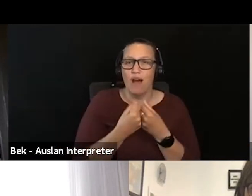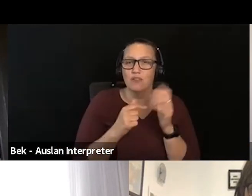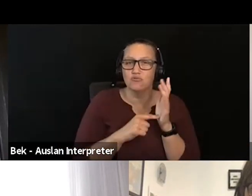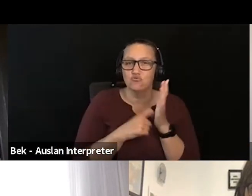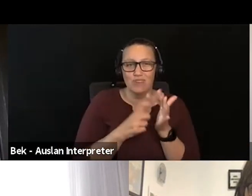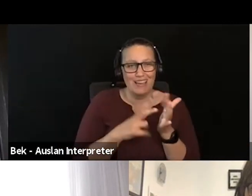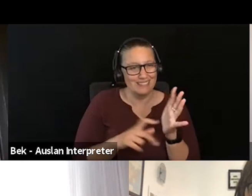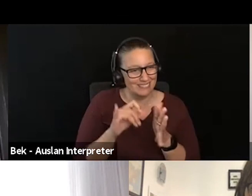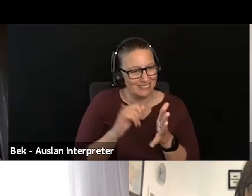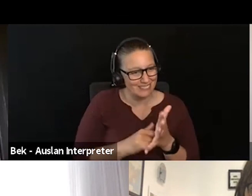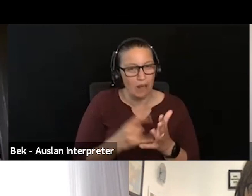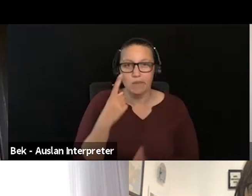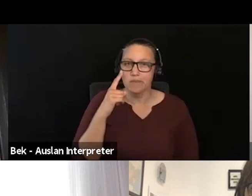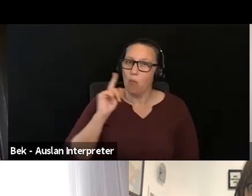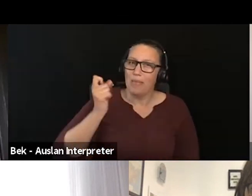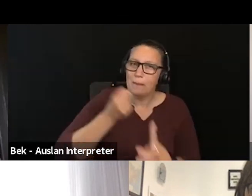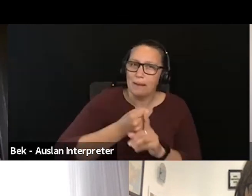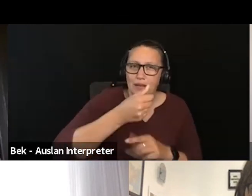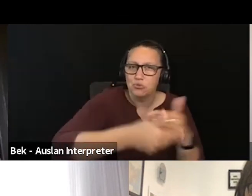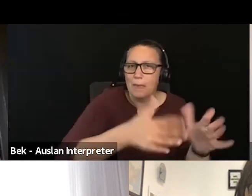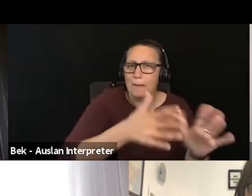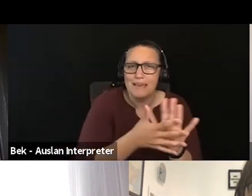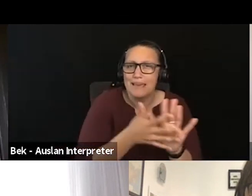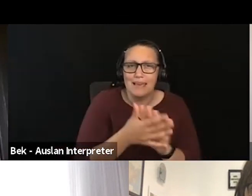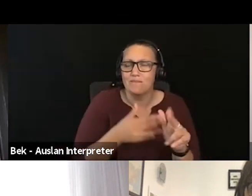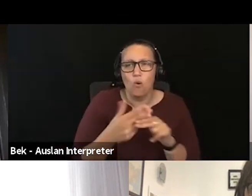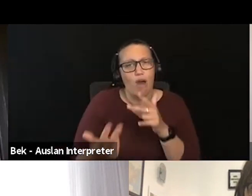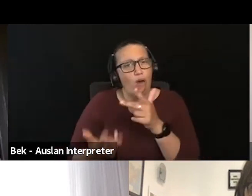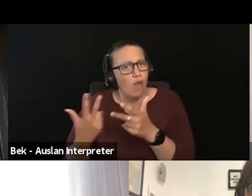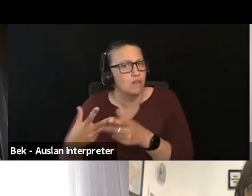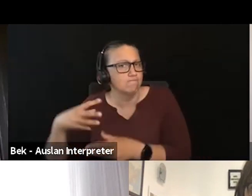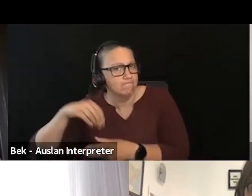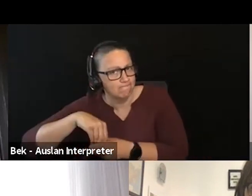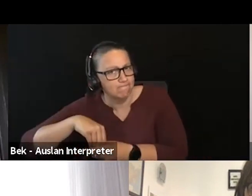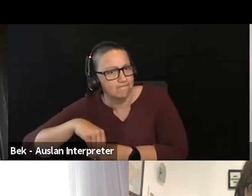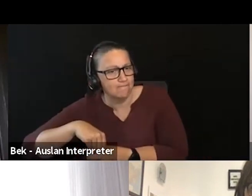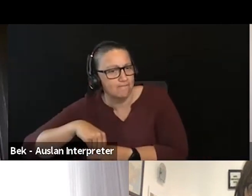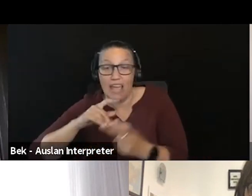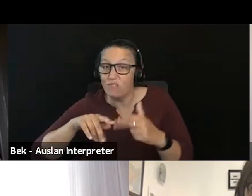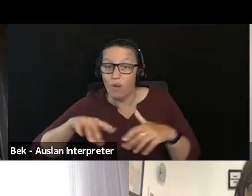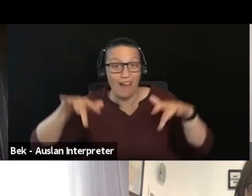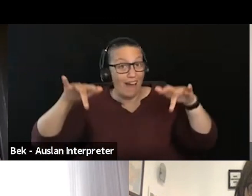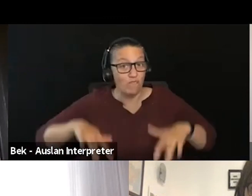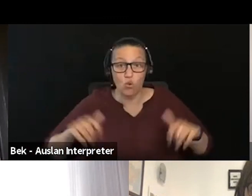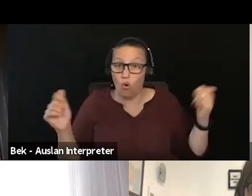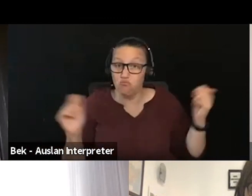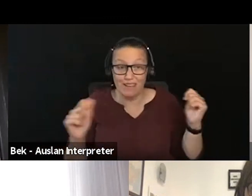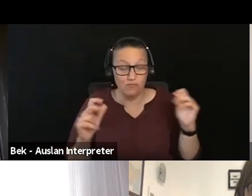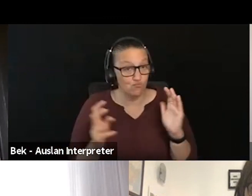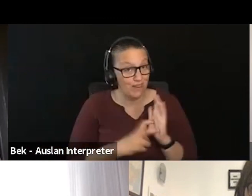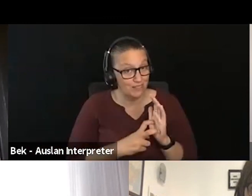the implications of that for other aspects. And if you haven't already registered, I suggest